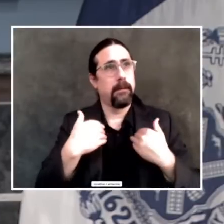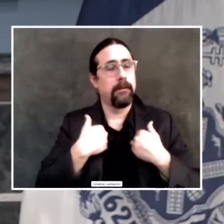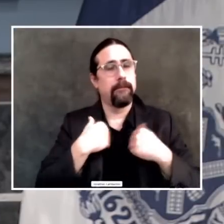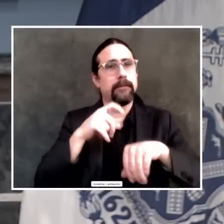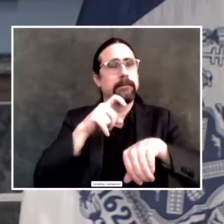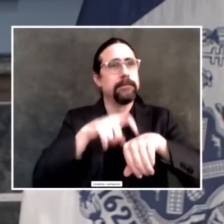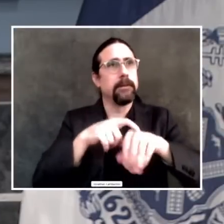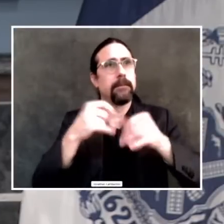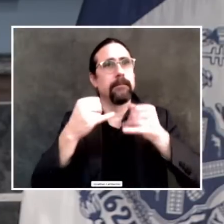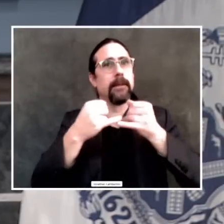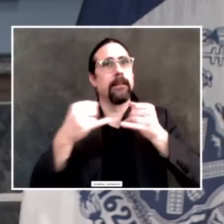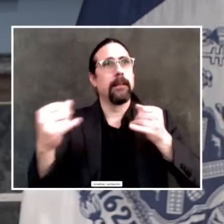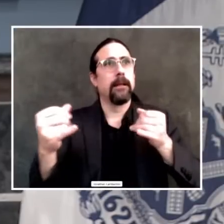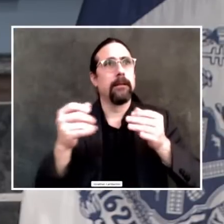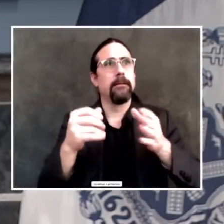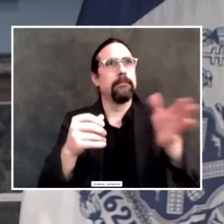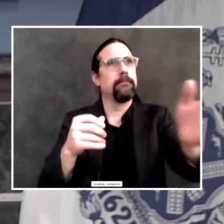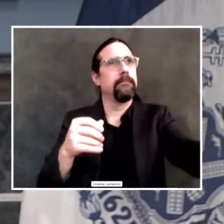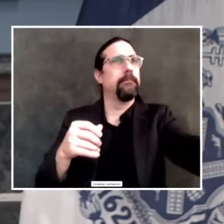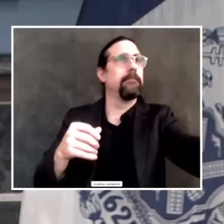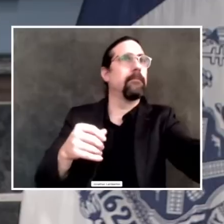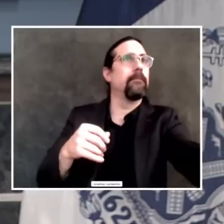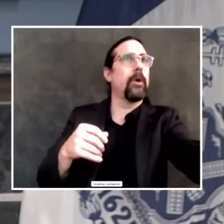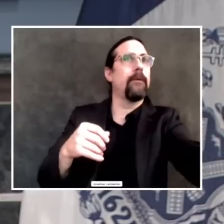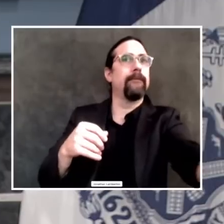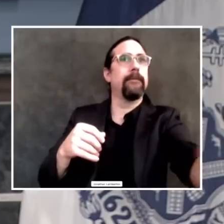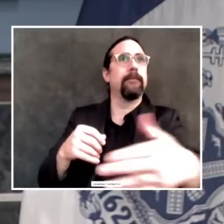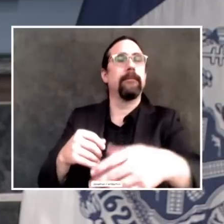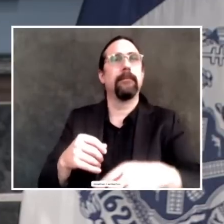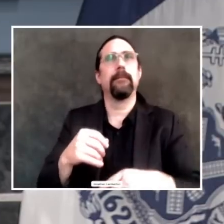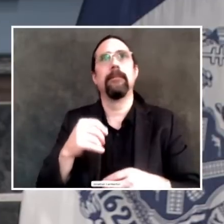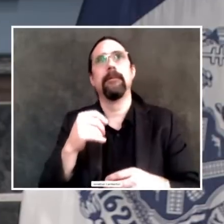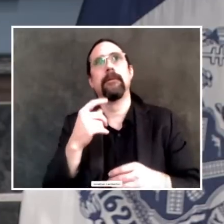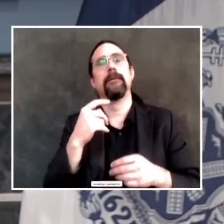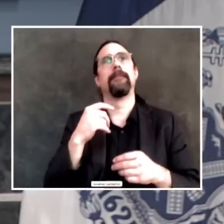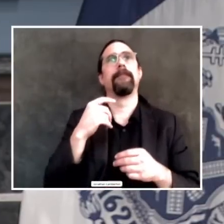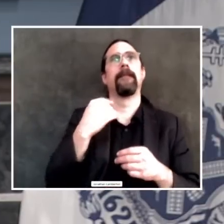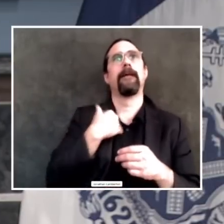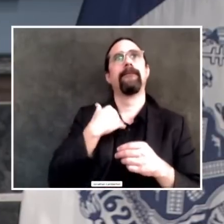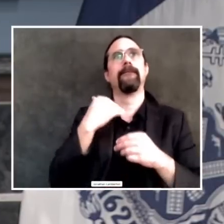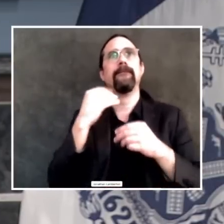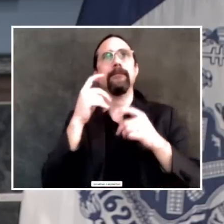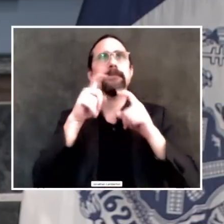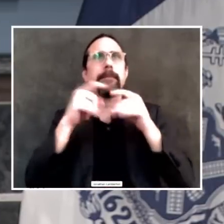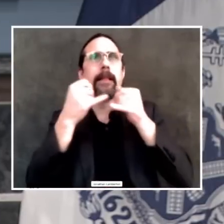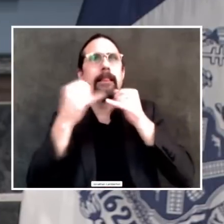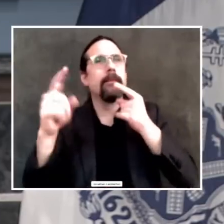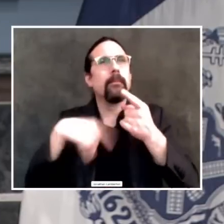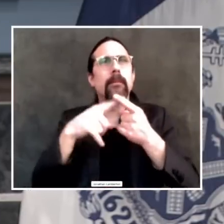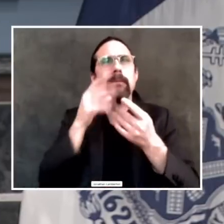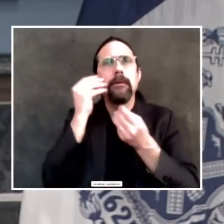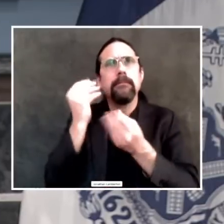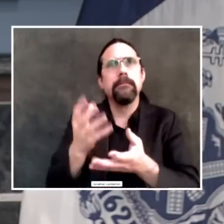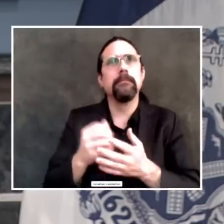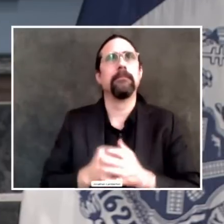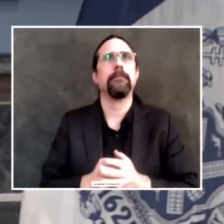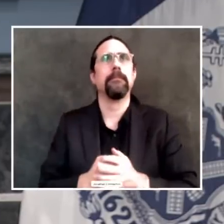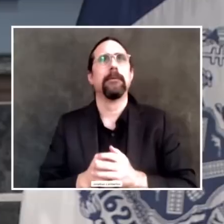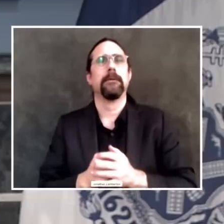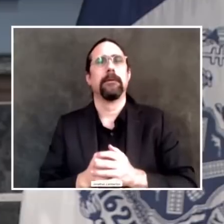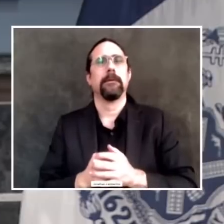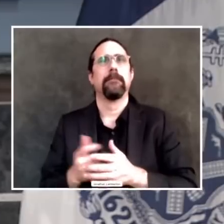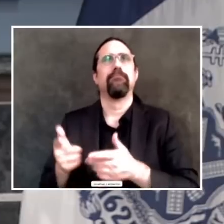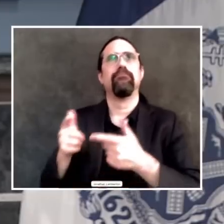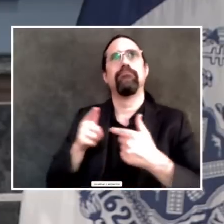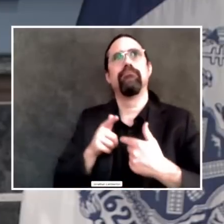again, what I'll remind everyone, this is the single biggest effort, the single biggest experiment in distance learning